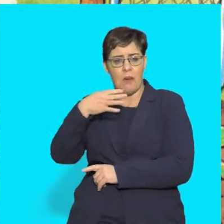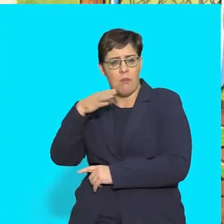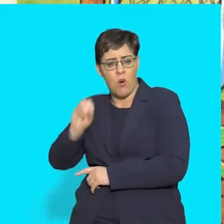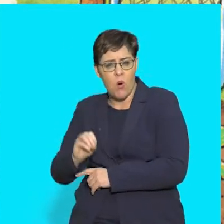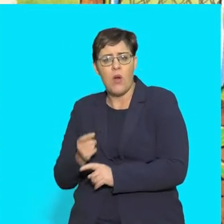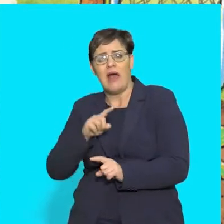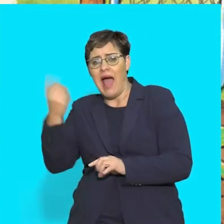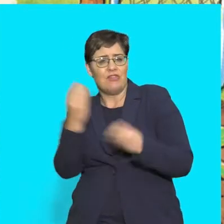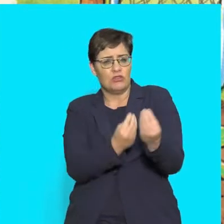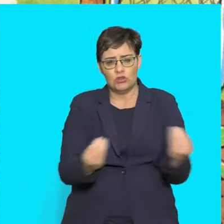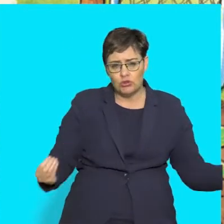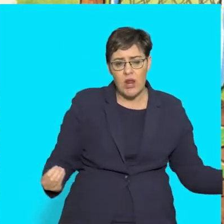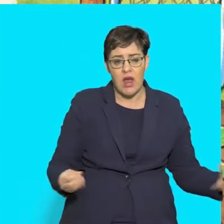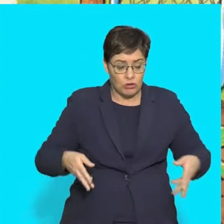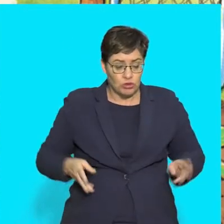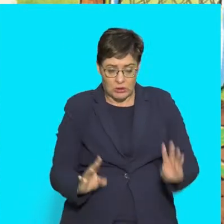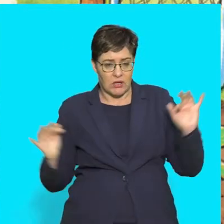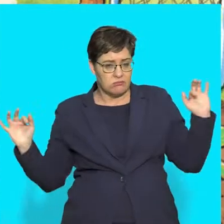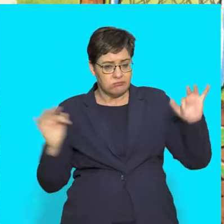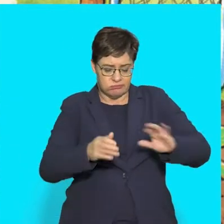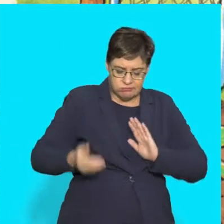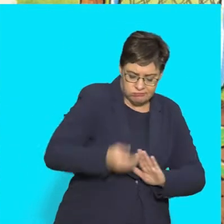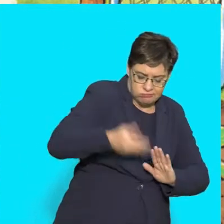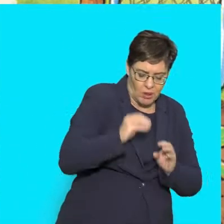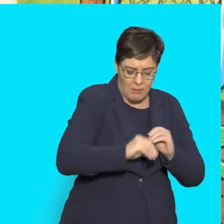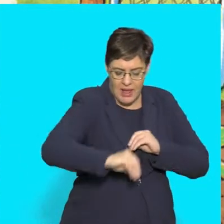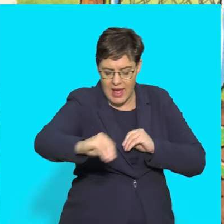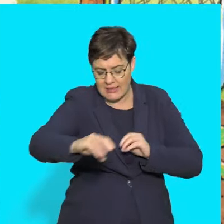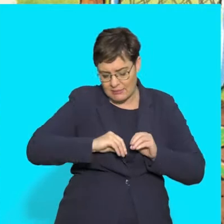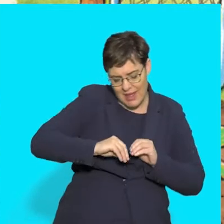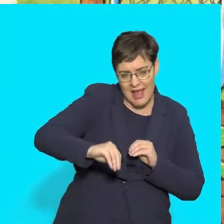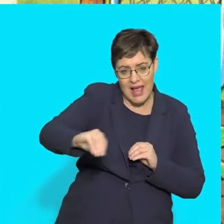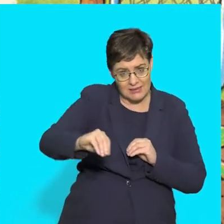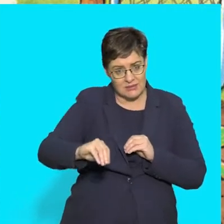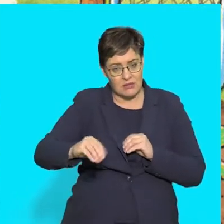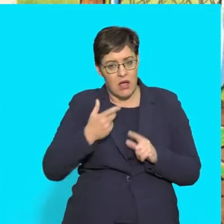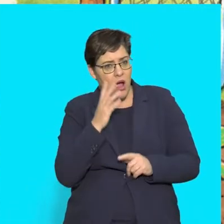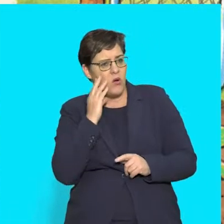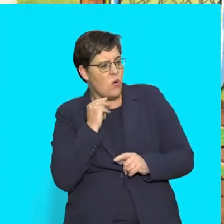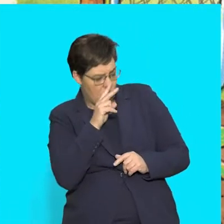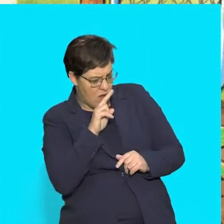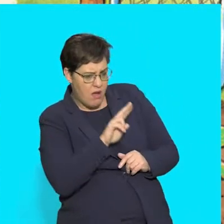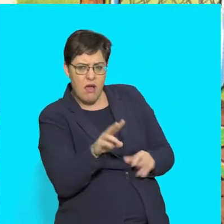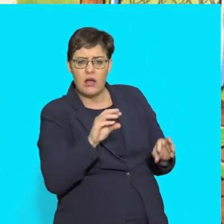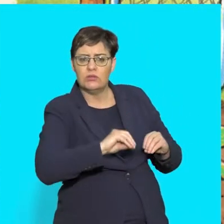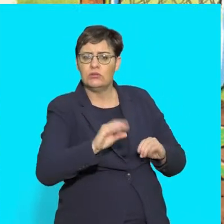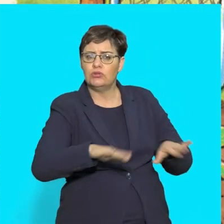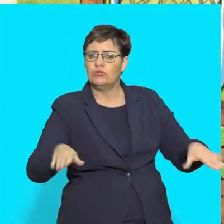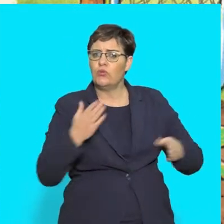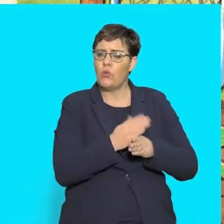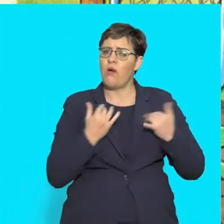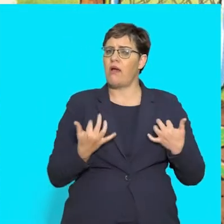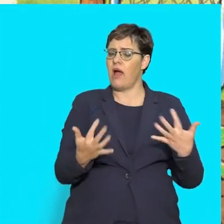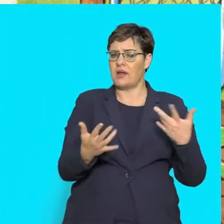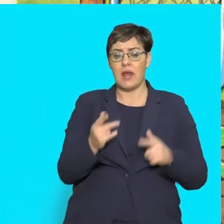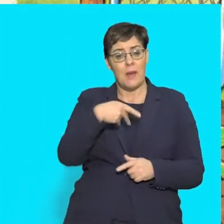Thabo and all the other children from the street digging and planting seedlings. Gogo came out to see the children working in the